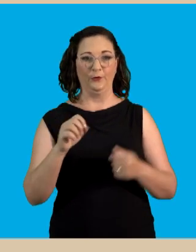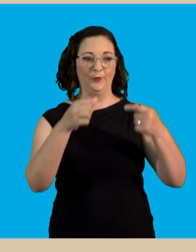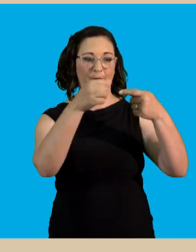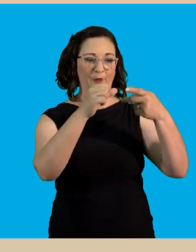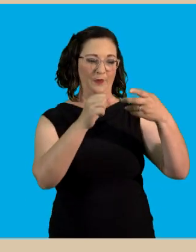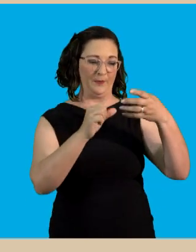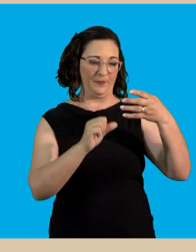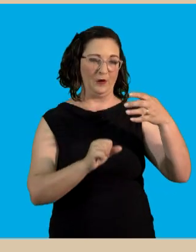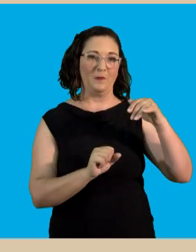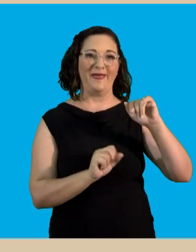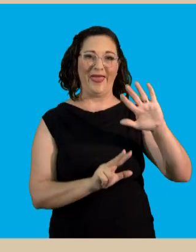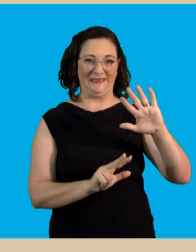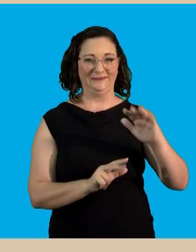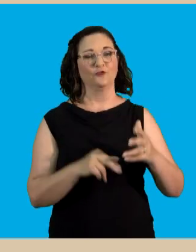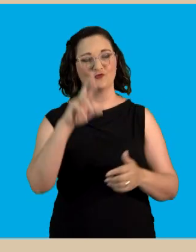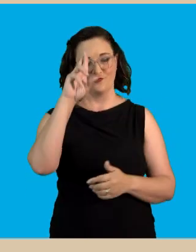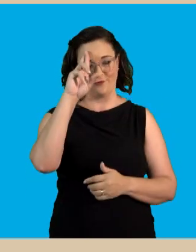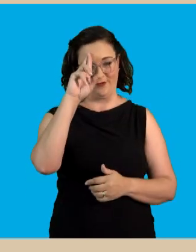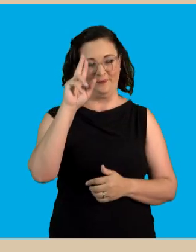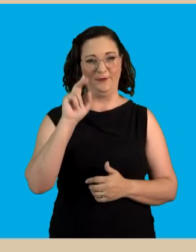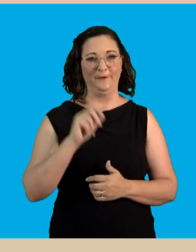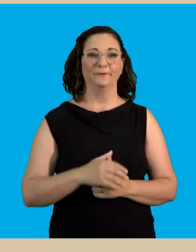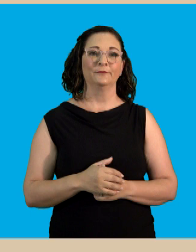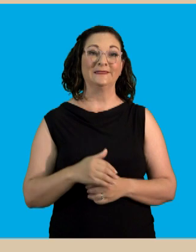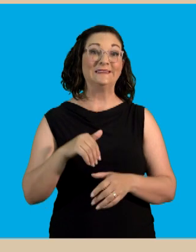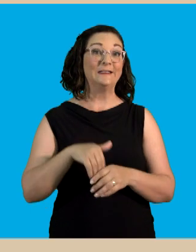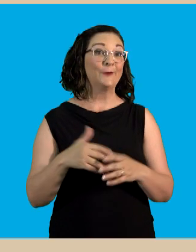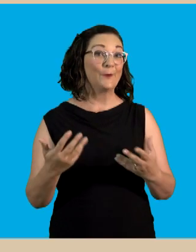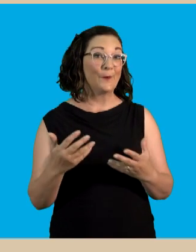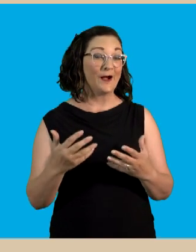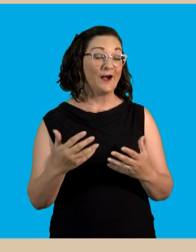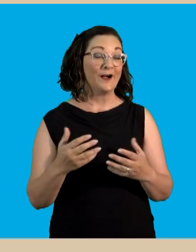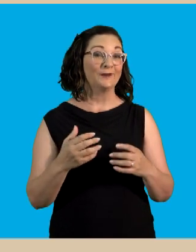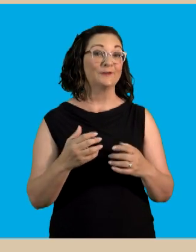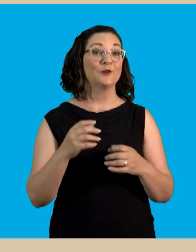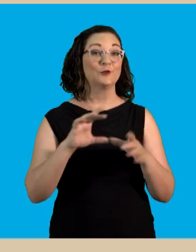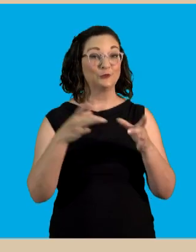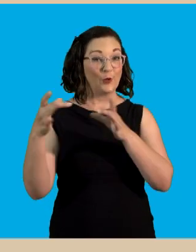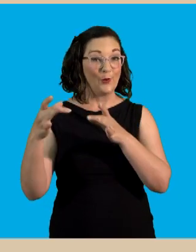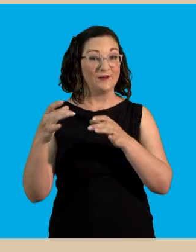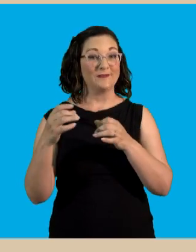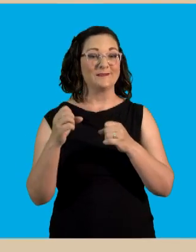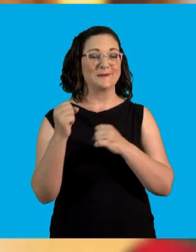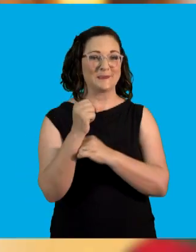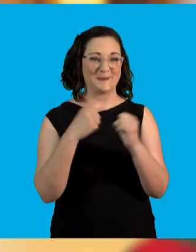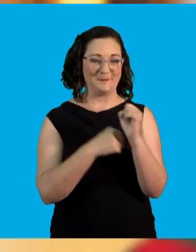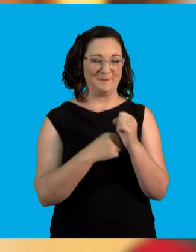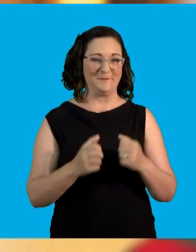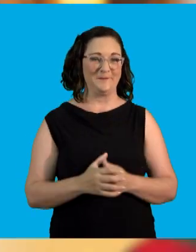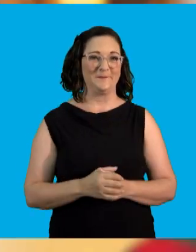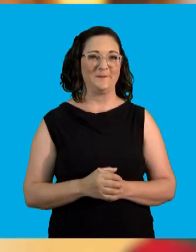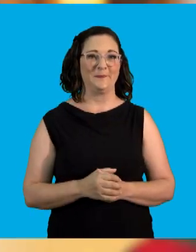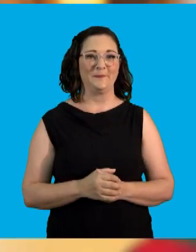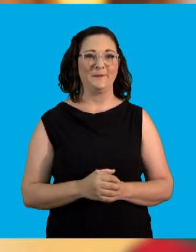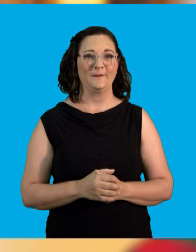Neptune. Okay, remember those are our 8 planets in our solar system in order from the